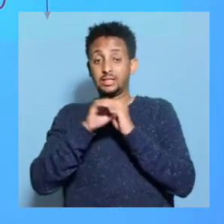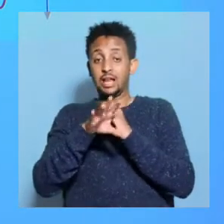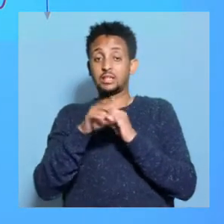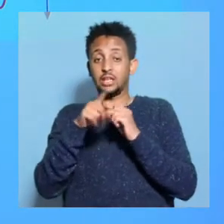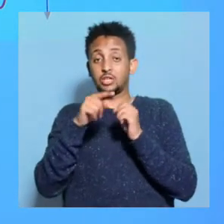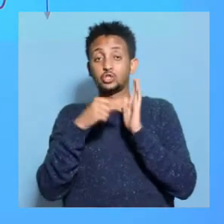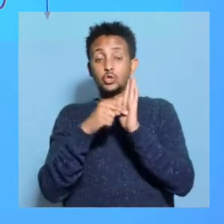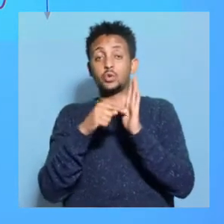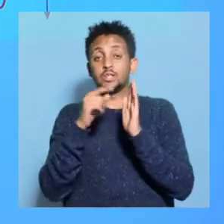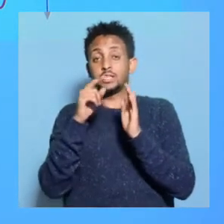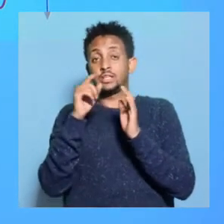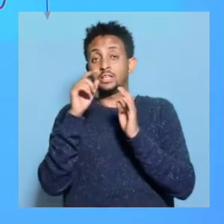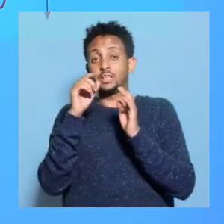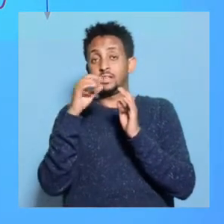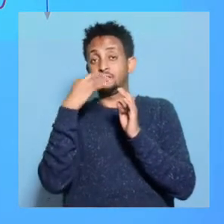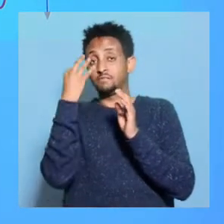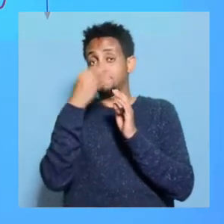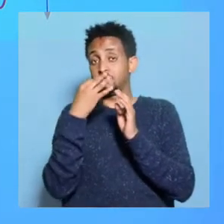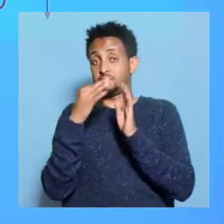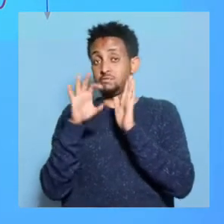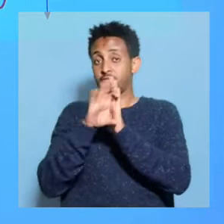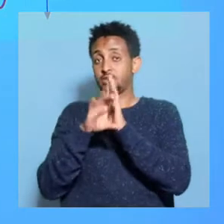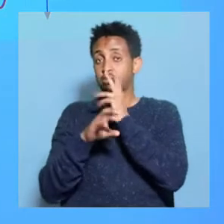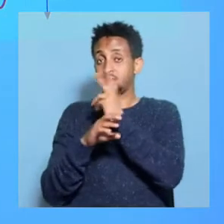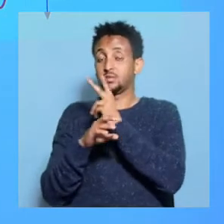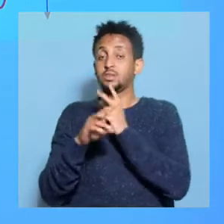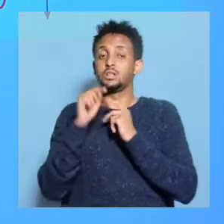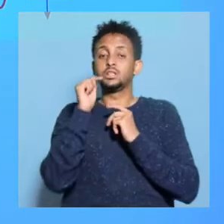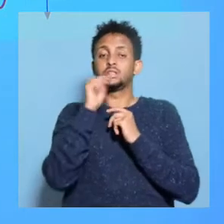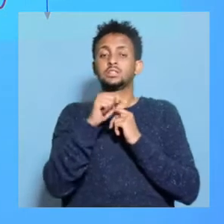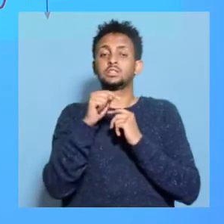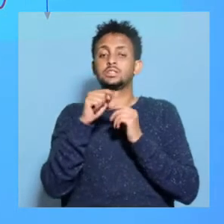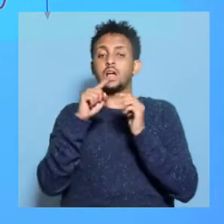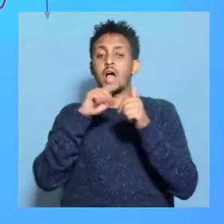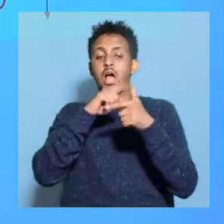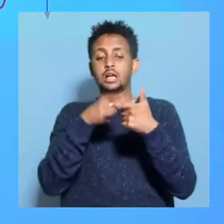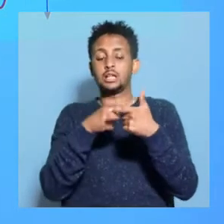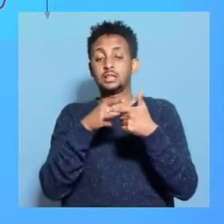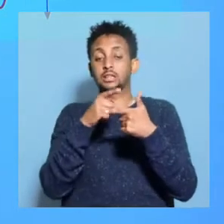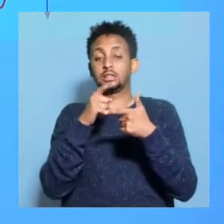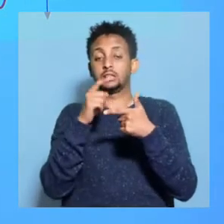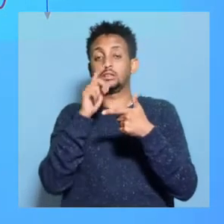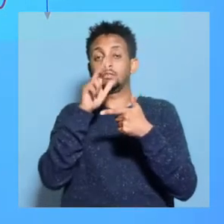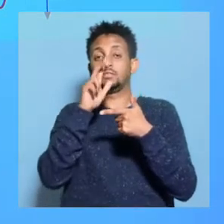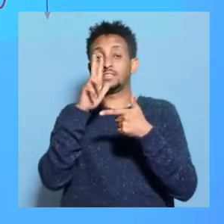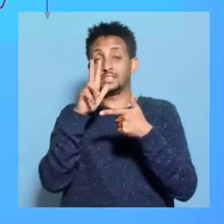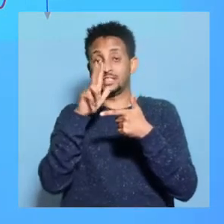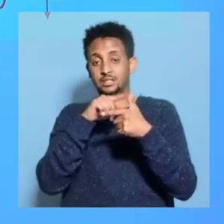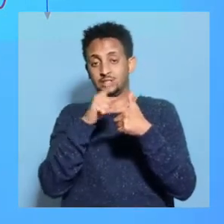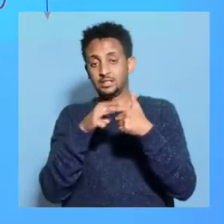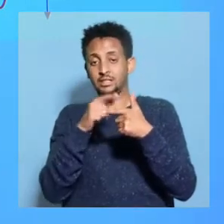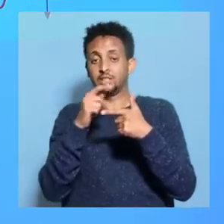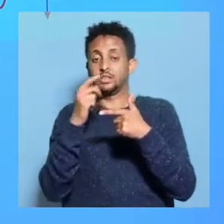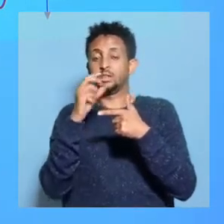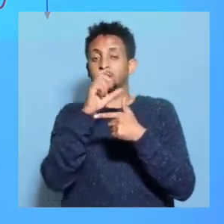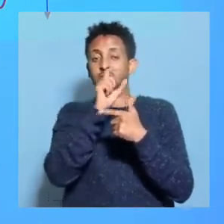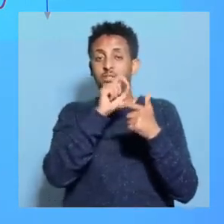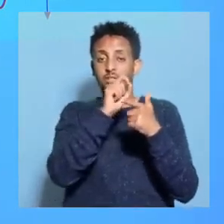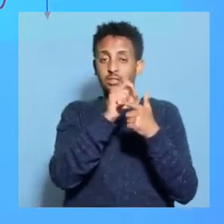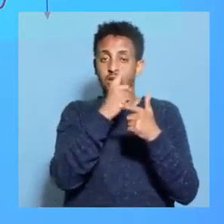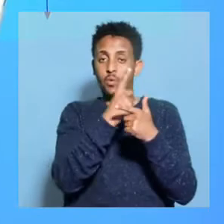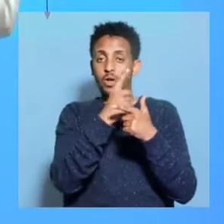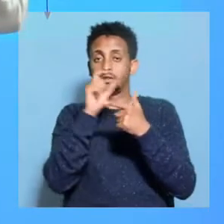wires as shown in the figure below. 2 of the wires makes an angle theta 1 53 degree and theta 2 37